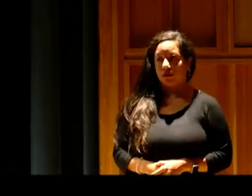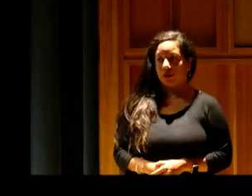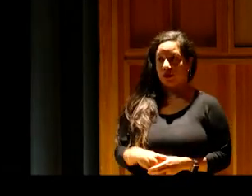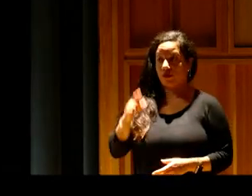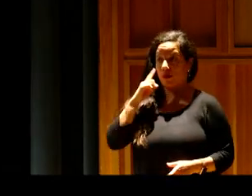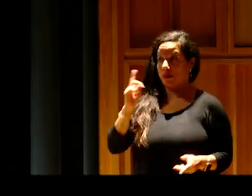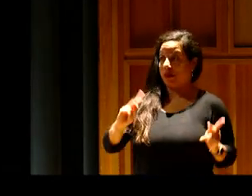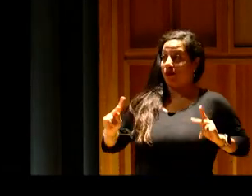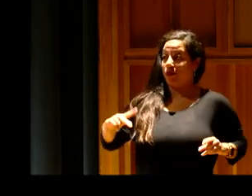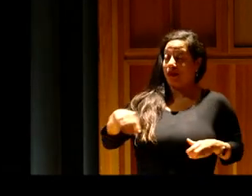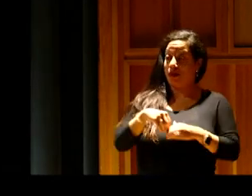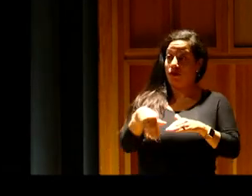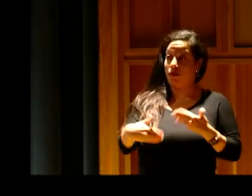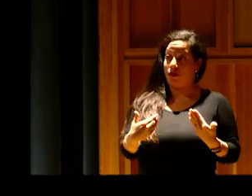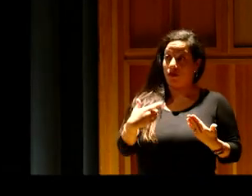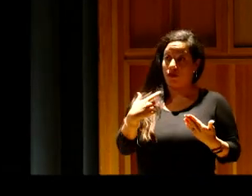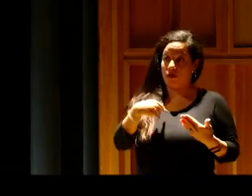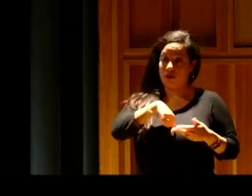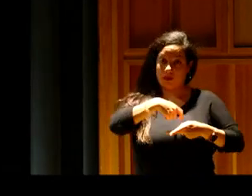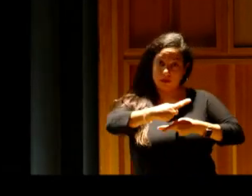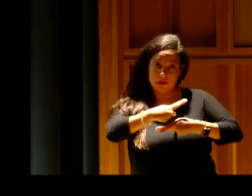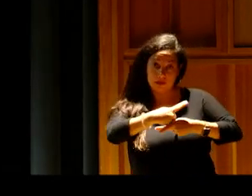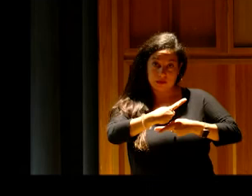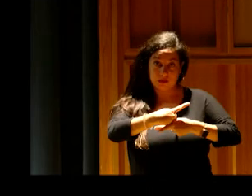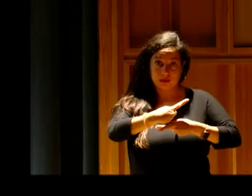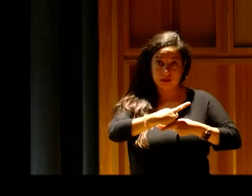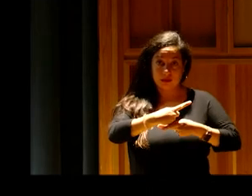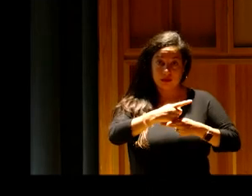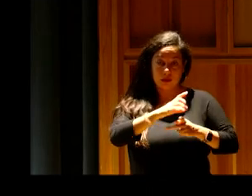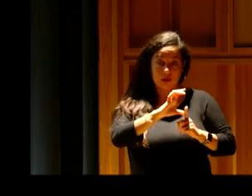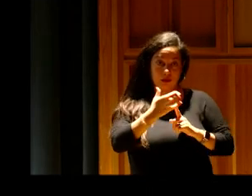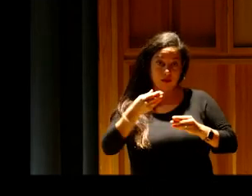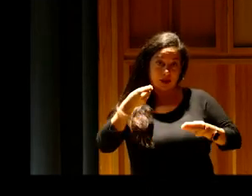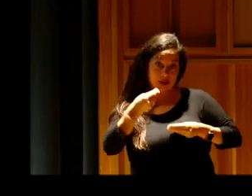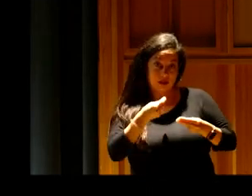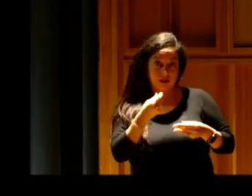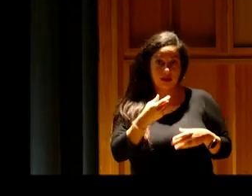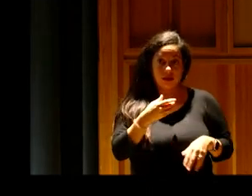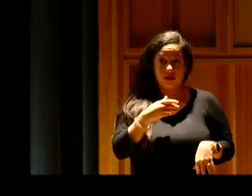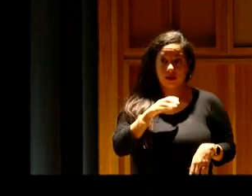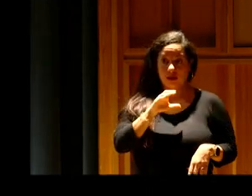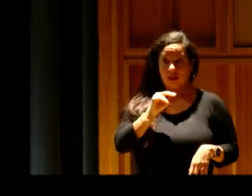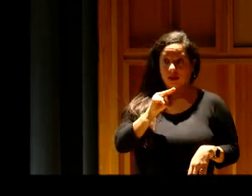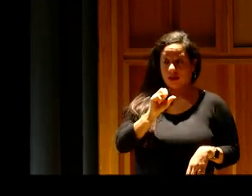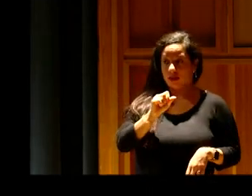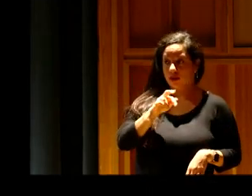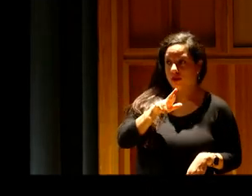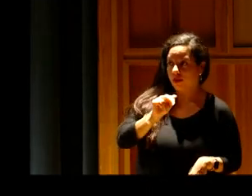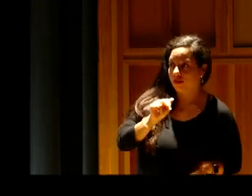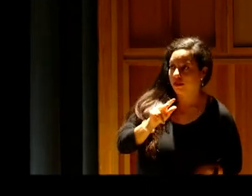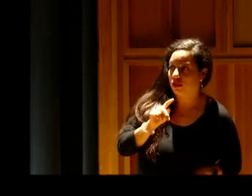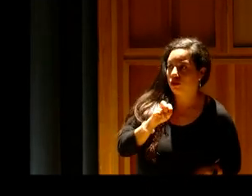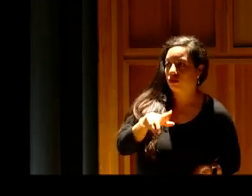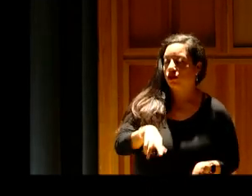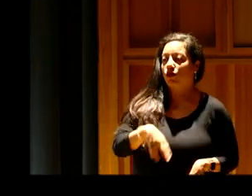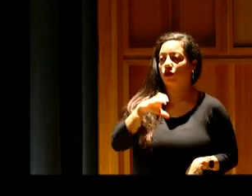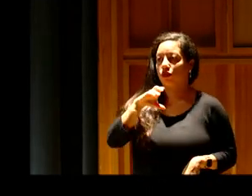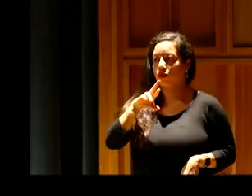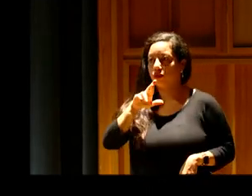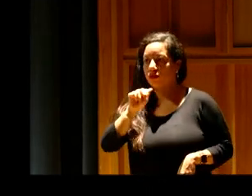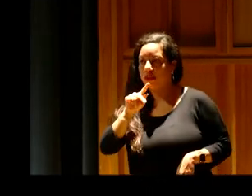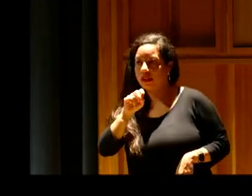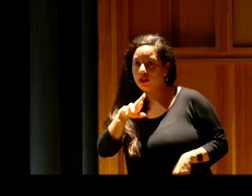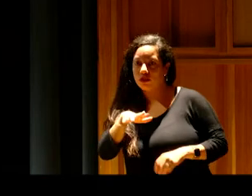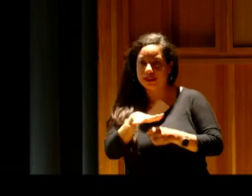room that have responsibilities for curating and caring for cultural heritage, conservators, architects, curators, site